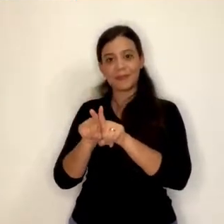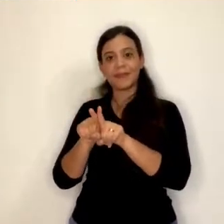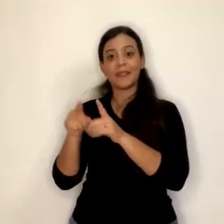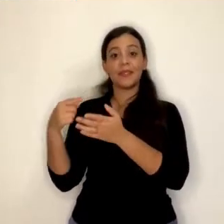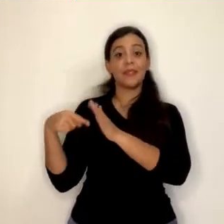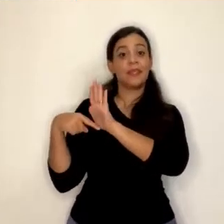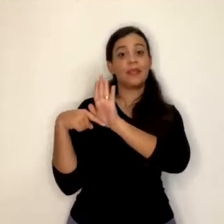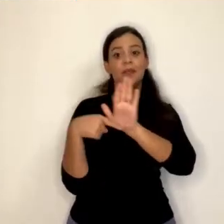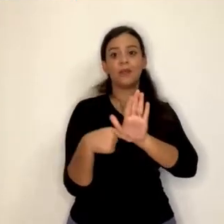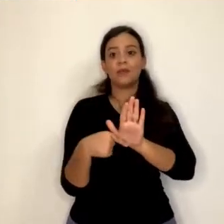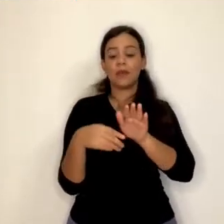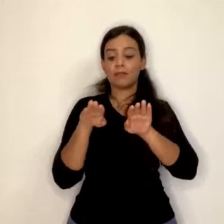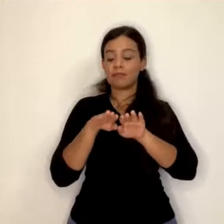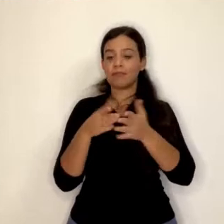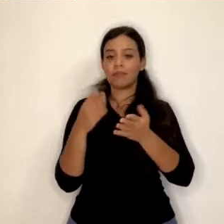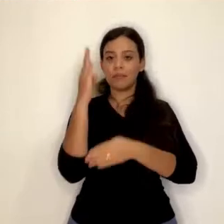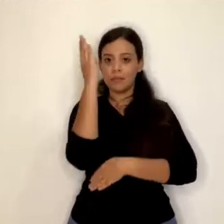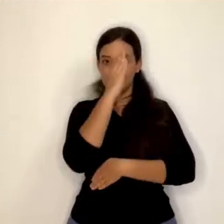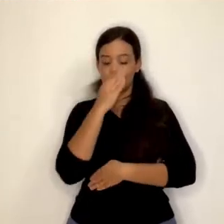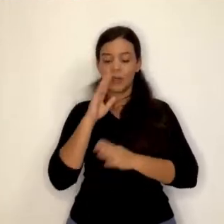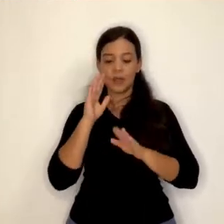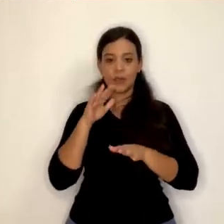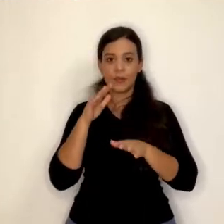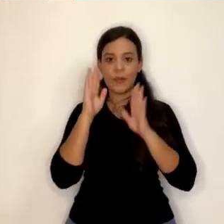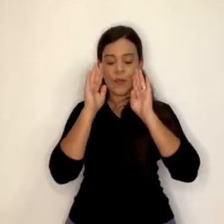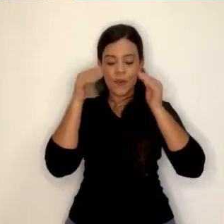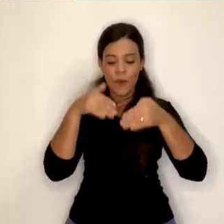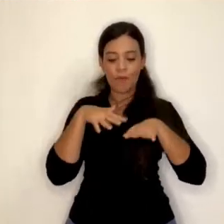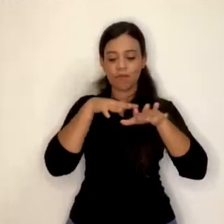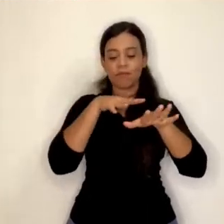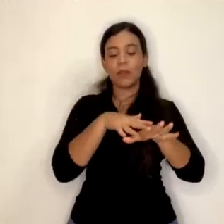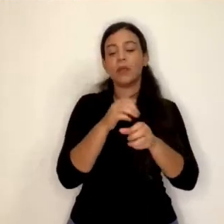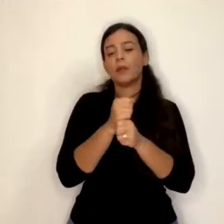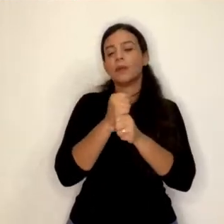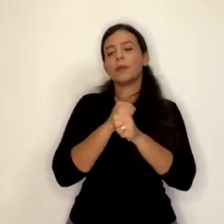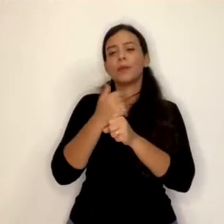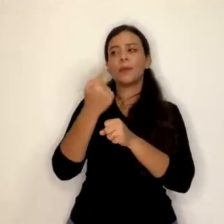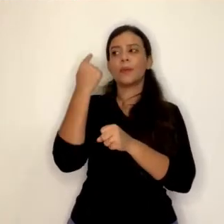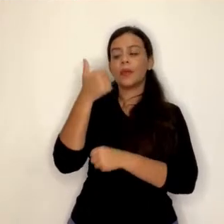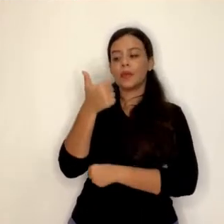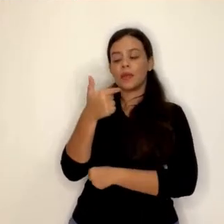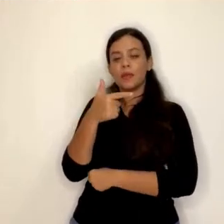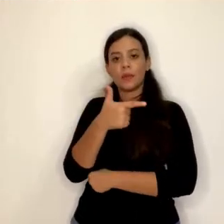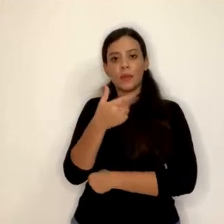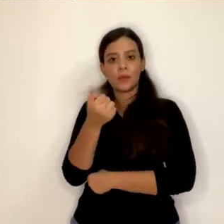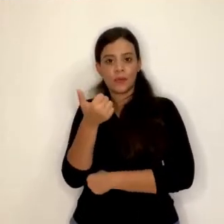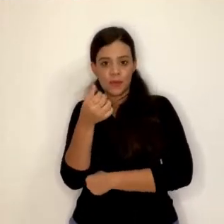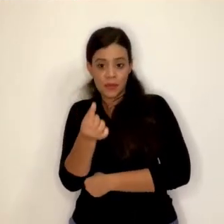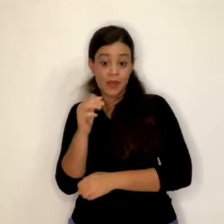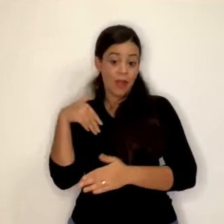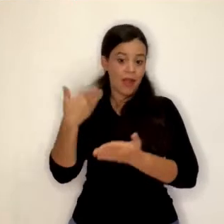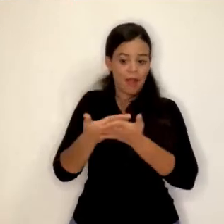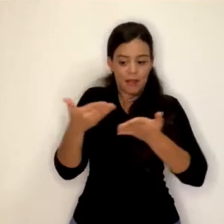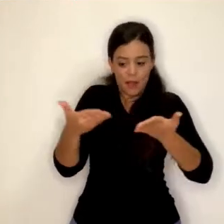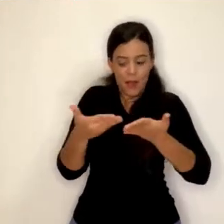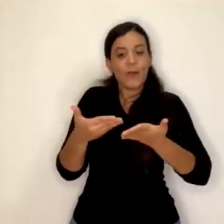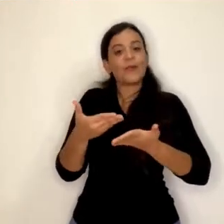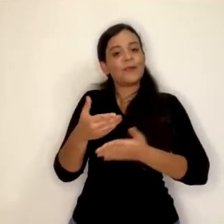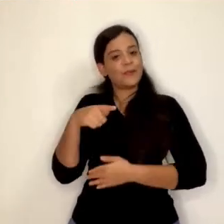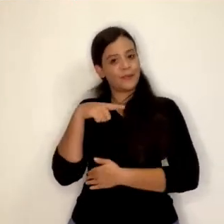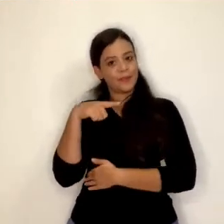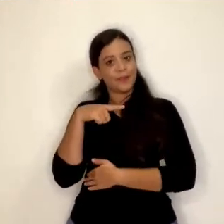possible to make this forum happen in innovative ways. And we are very happy to